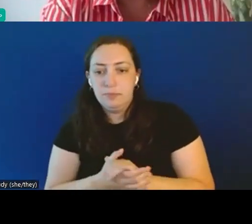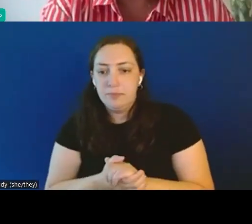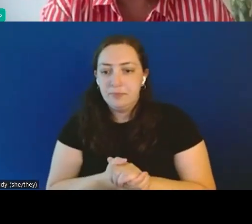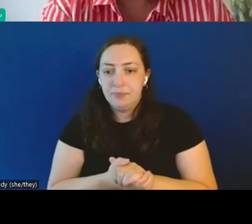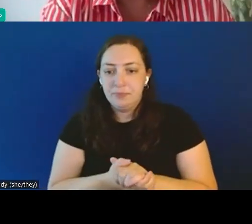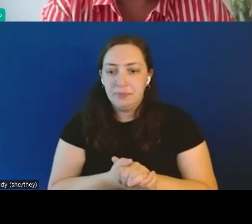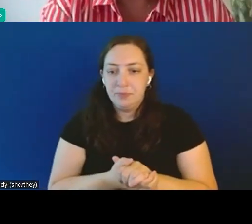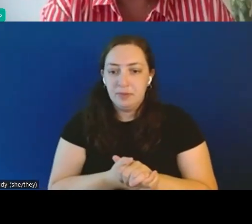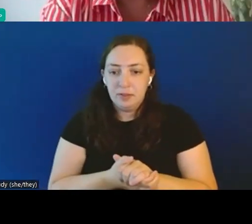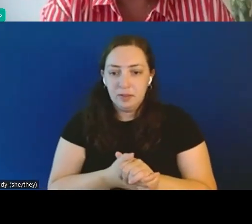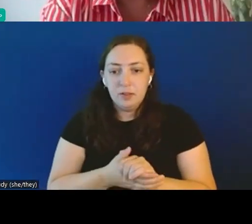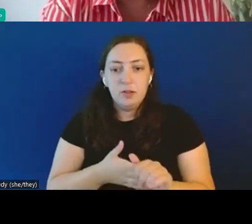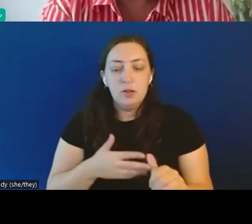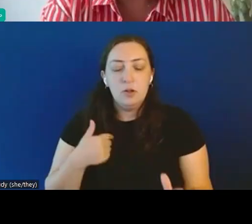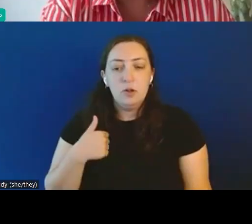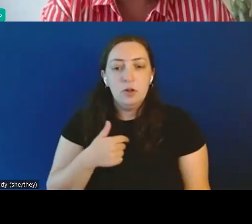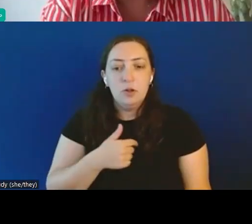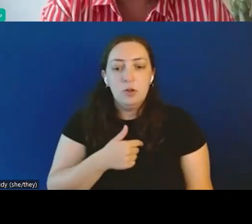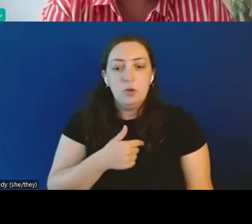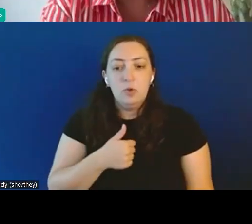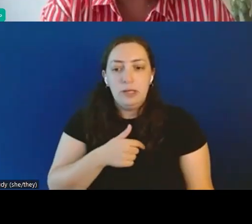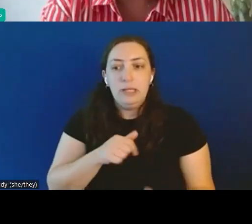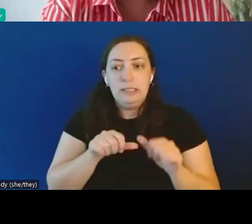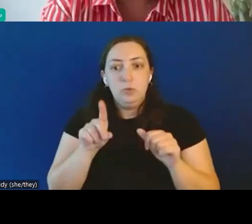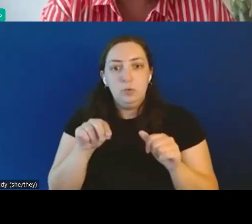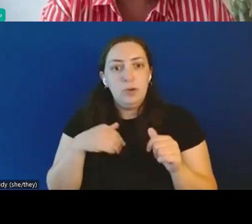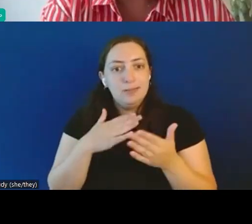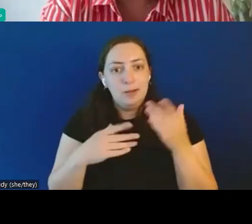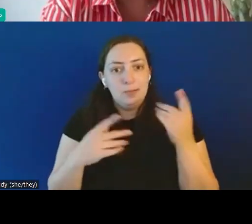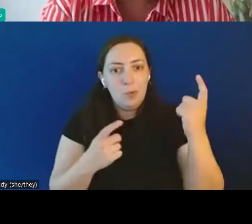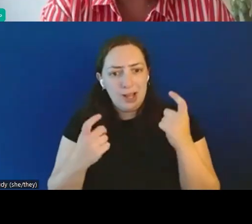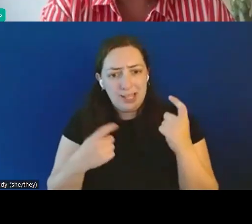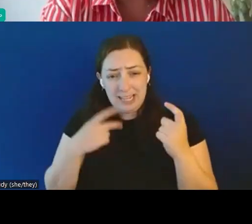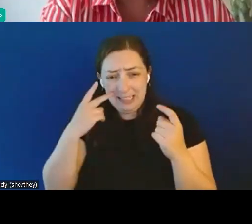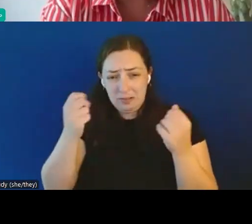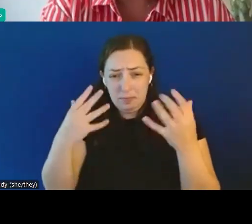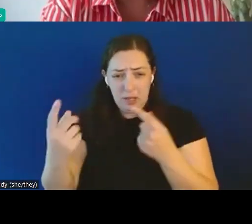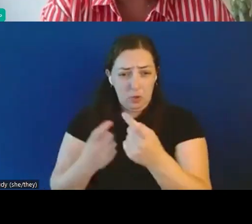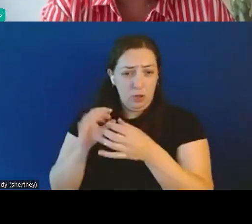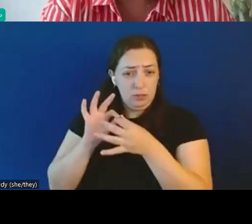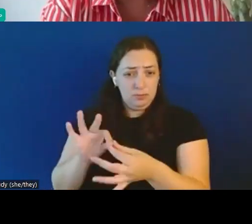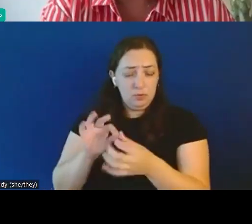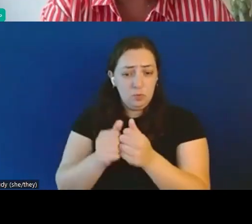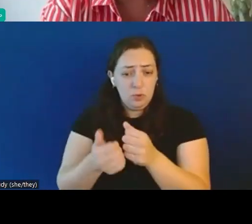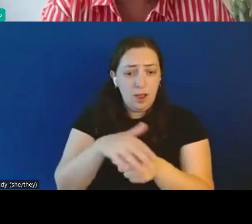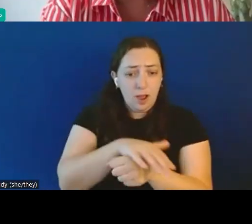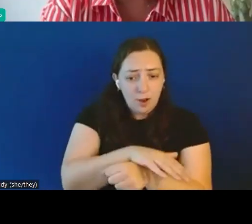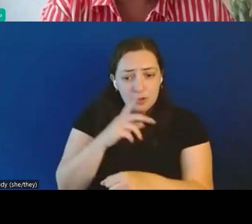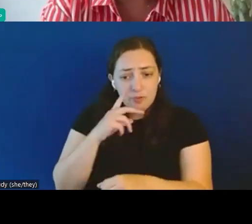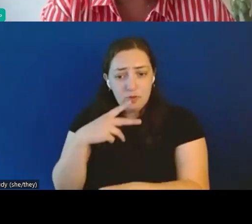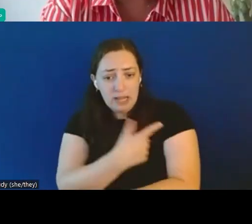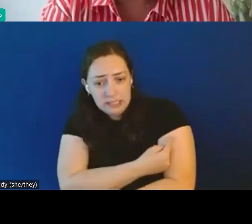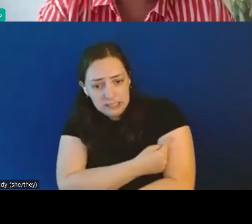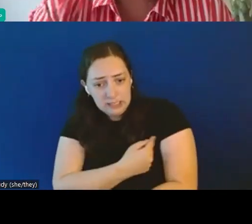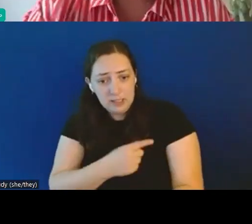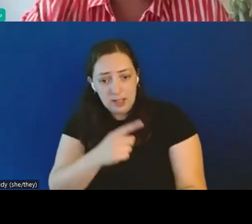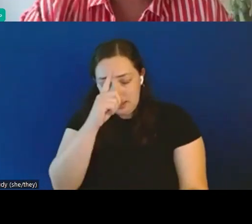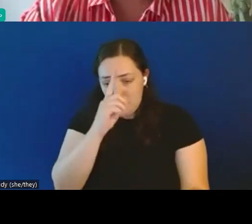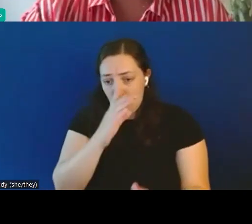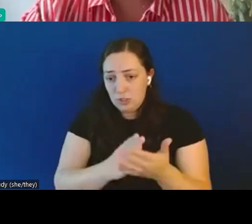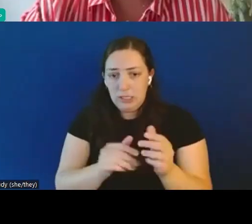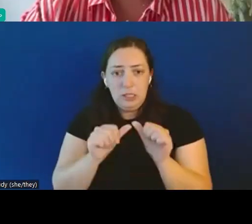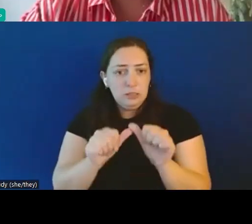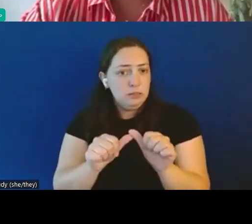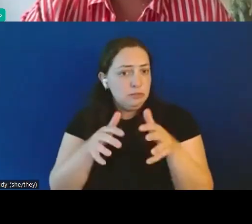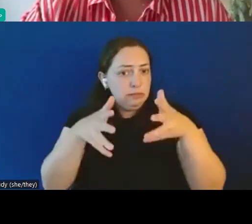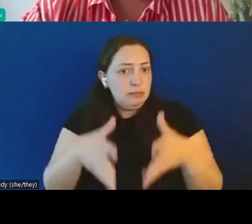right now there are still some questions, and I will say I see a lot of questions about vaccine coverage for vaccines, and I think there are still some outstanding